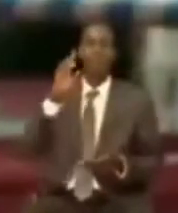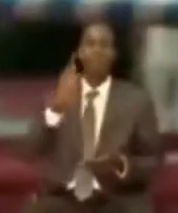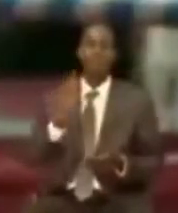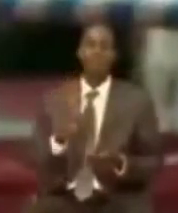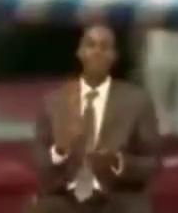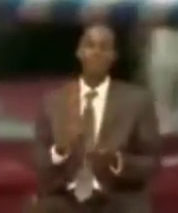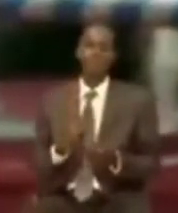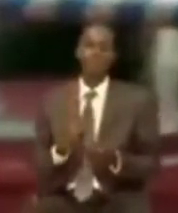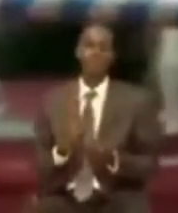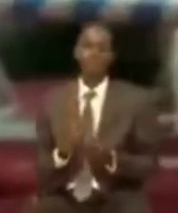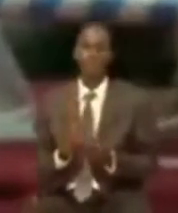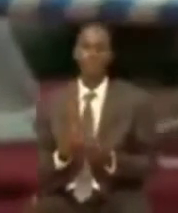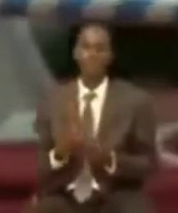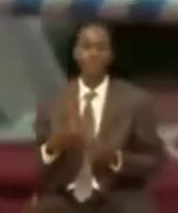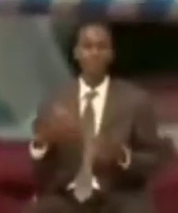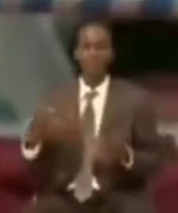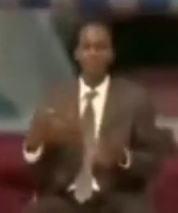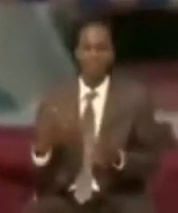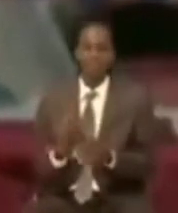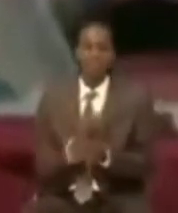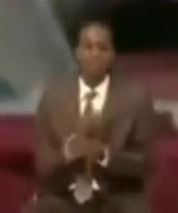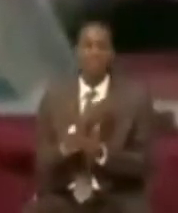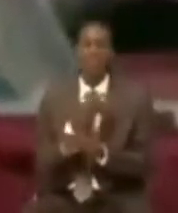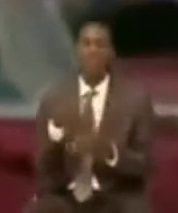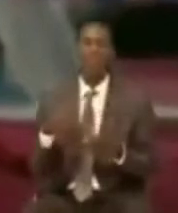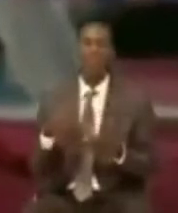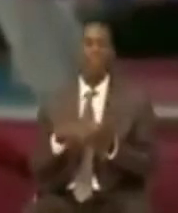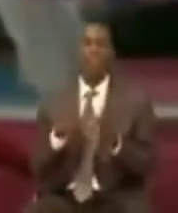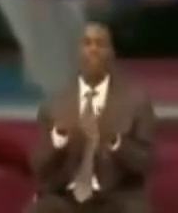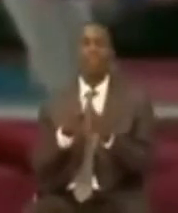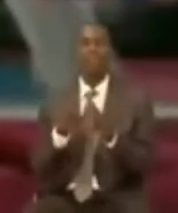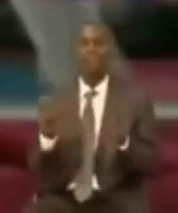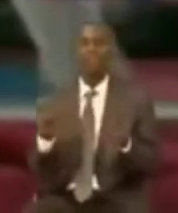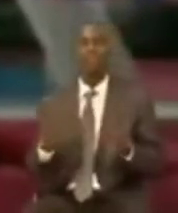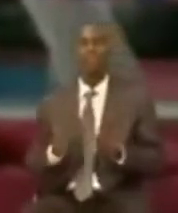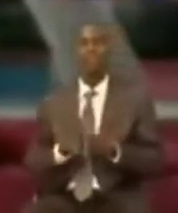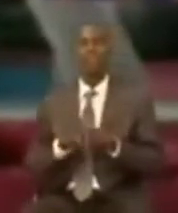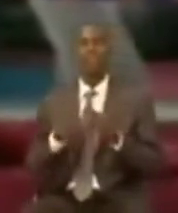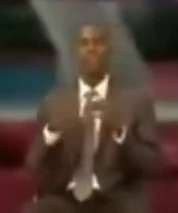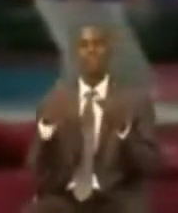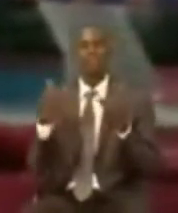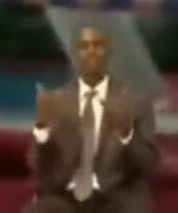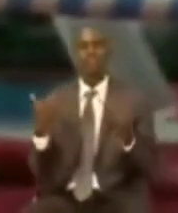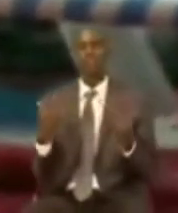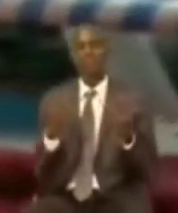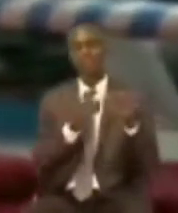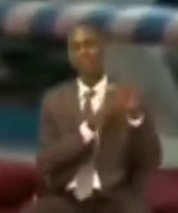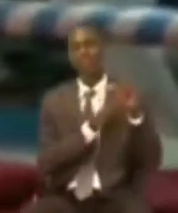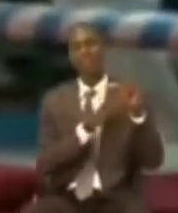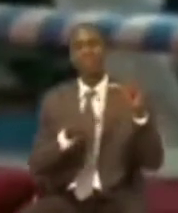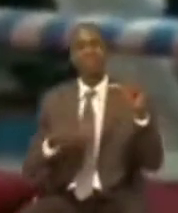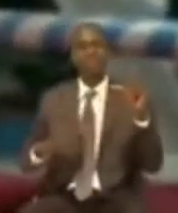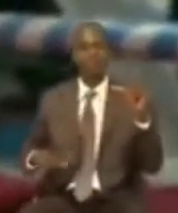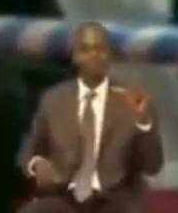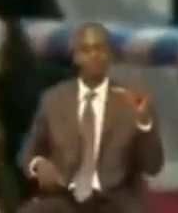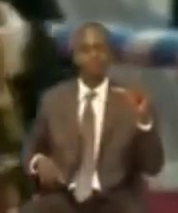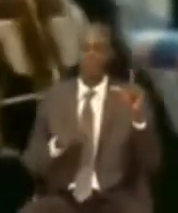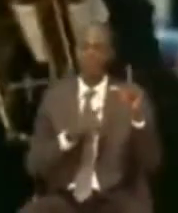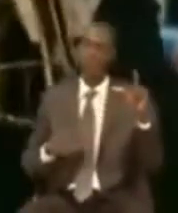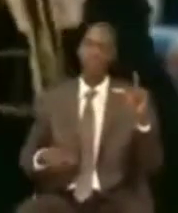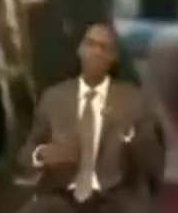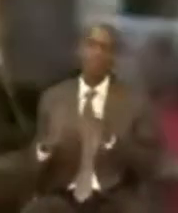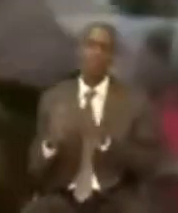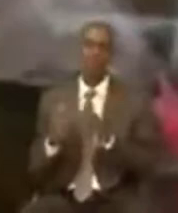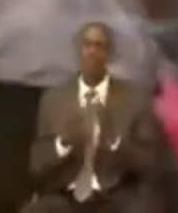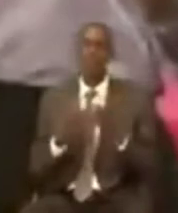Solution Crusade. Nathaniel Bassey ministered there at the church of Pastor Kumuyi, Deeper Life Church. You